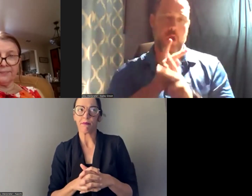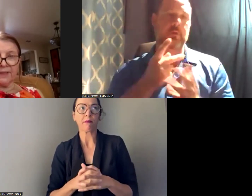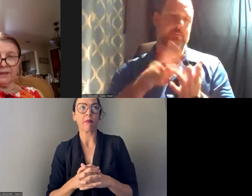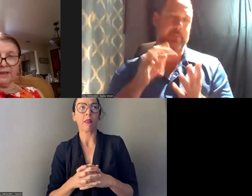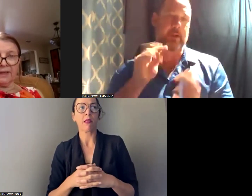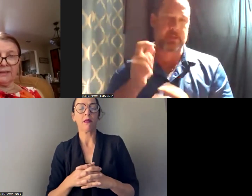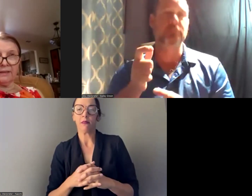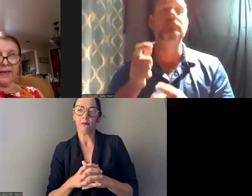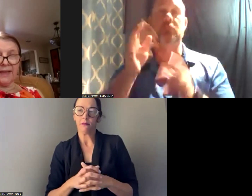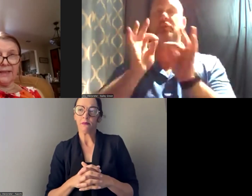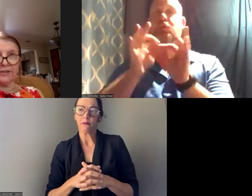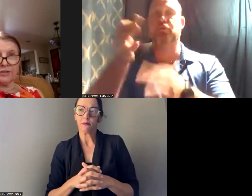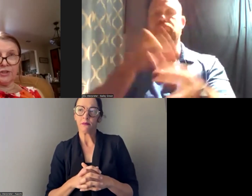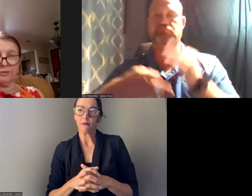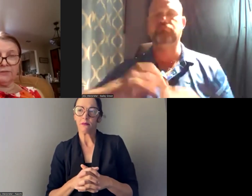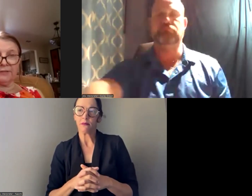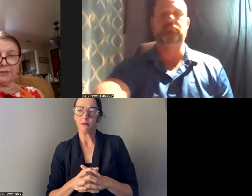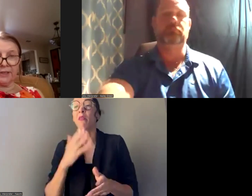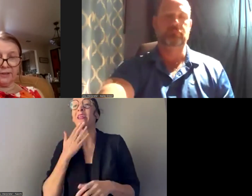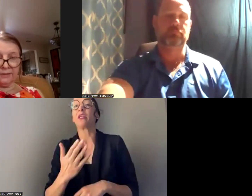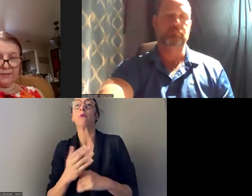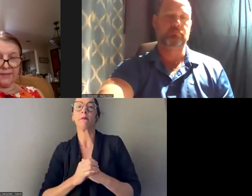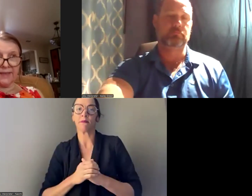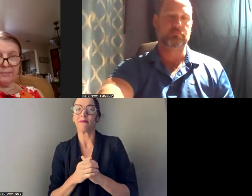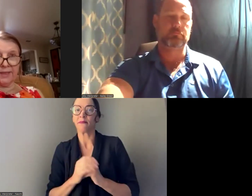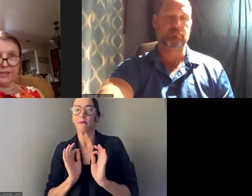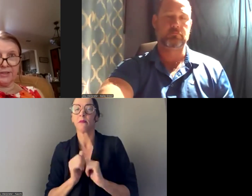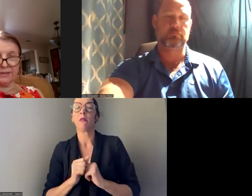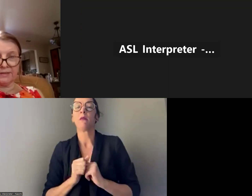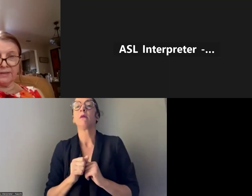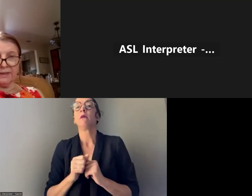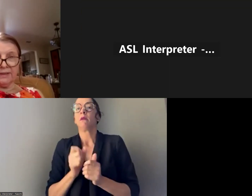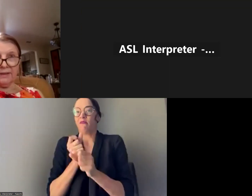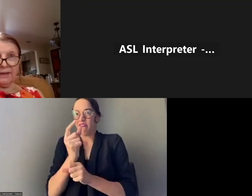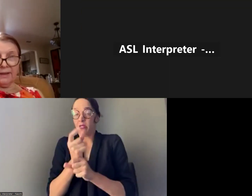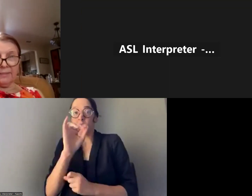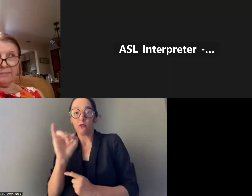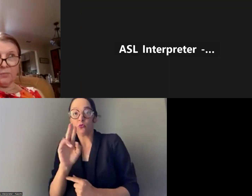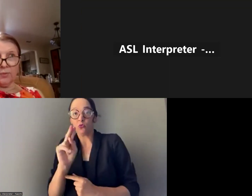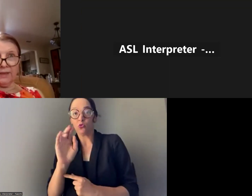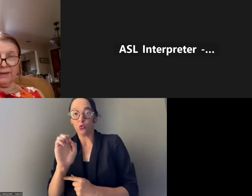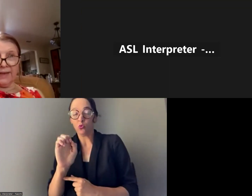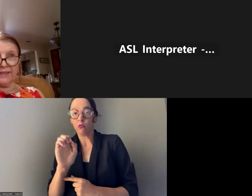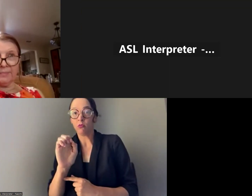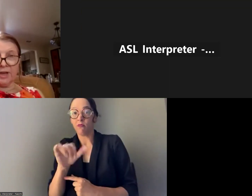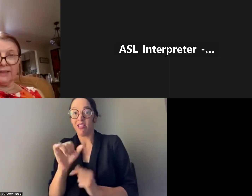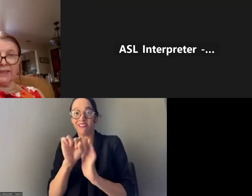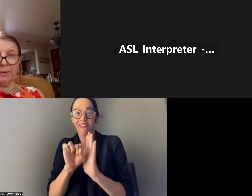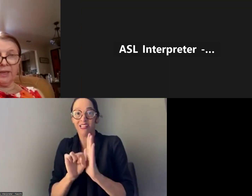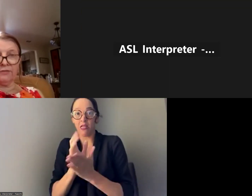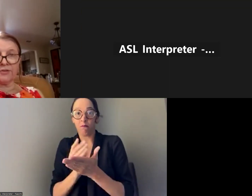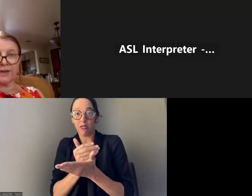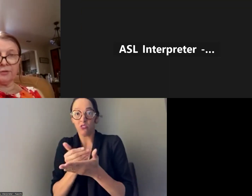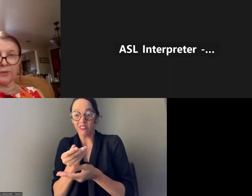taxes. And June of every year, the state budgets, we end up not